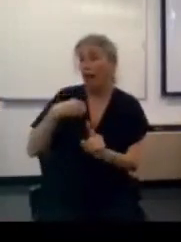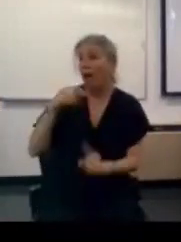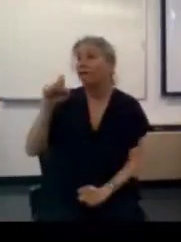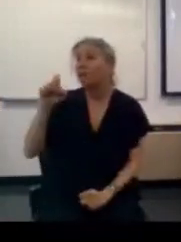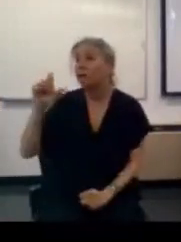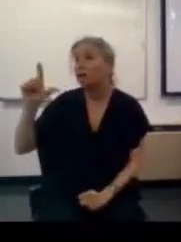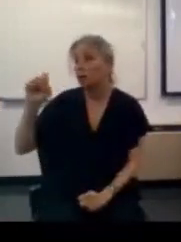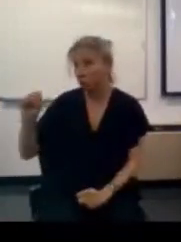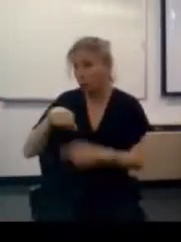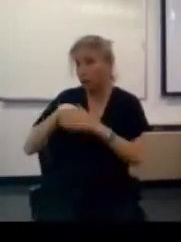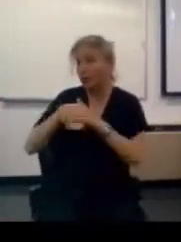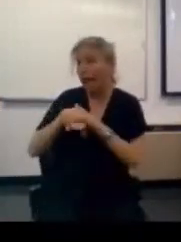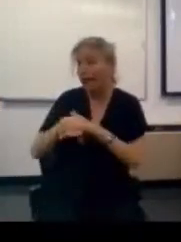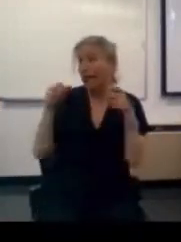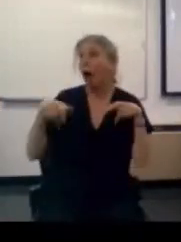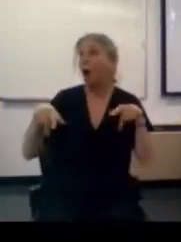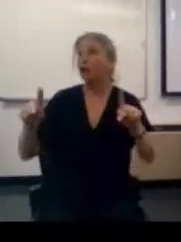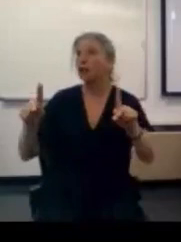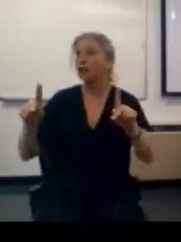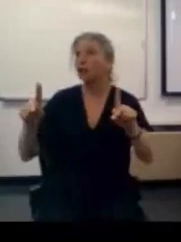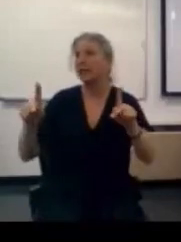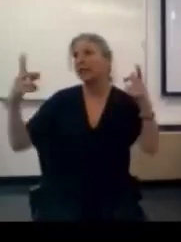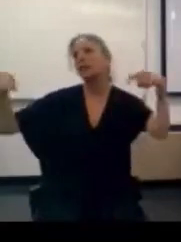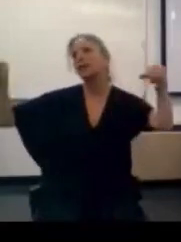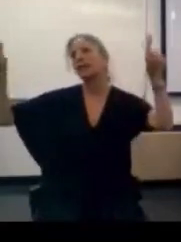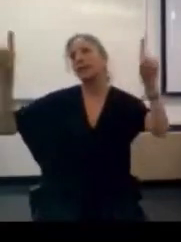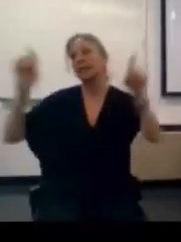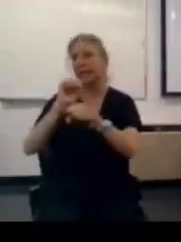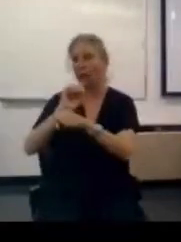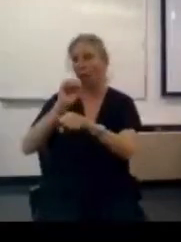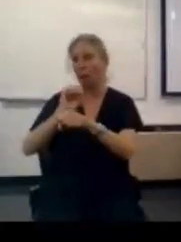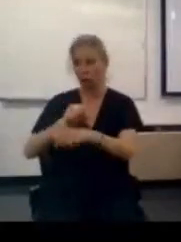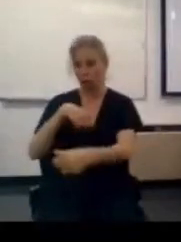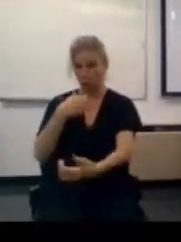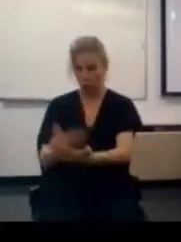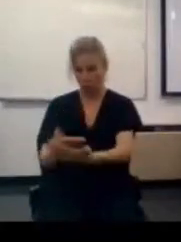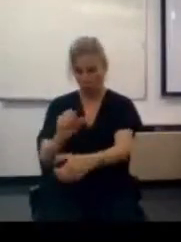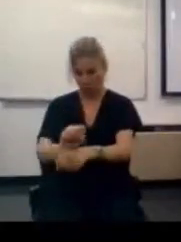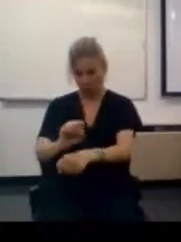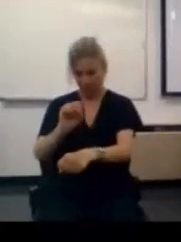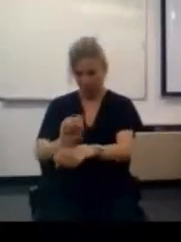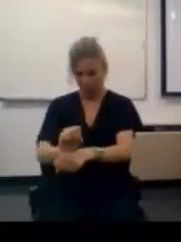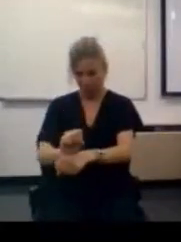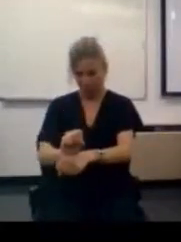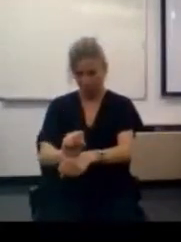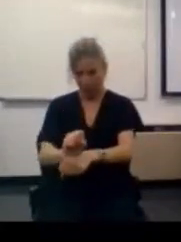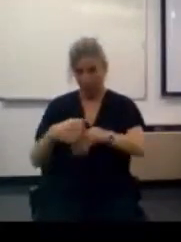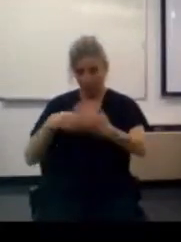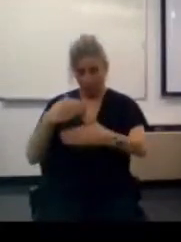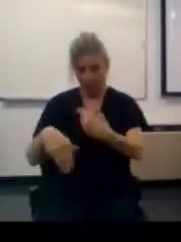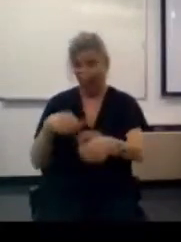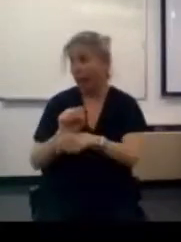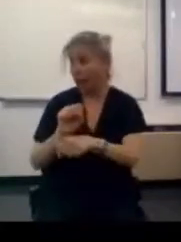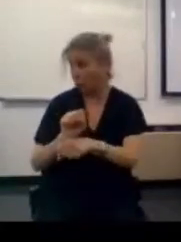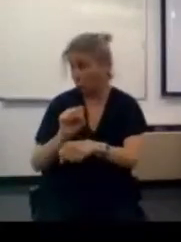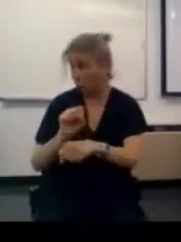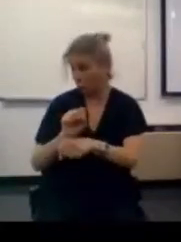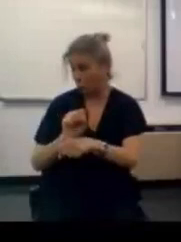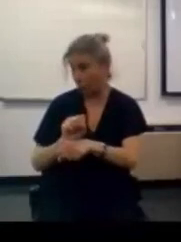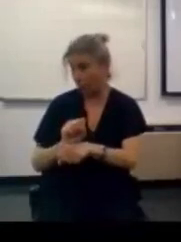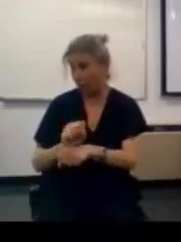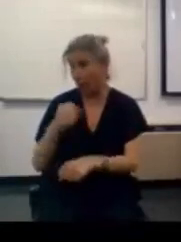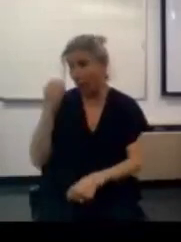sure you have the tools, the access, and the opportunity to be at your very best when you walk into the workplace and when you're